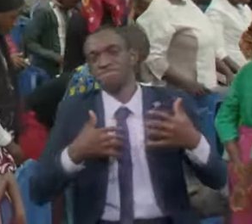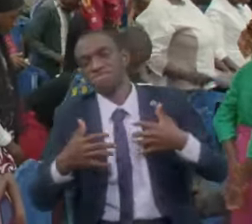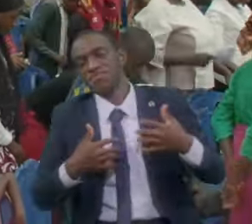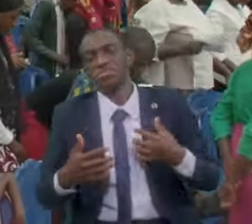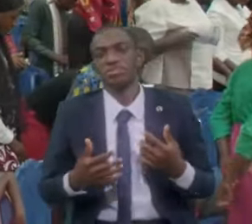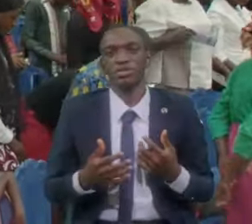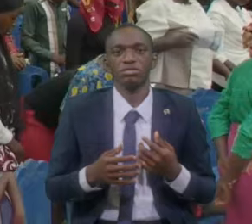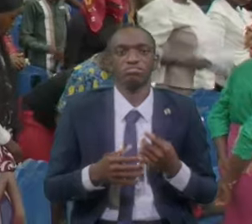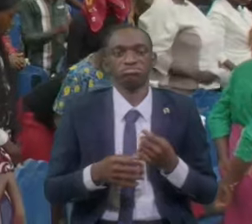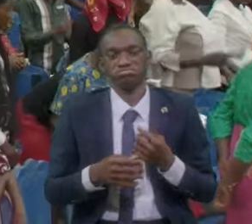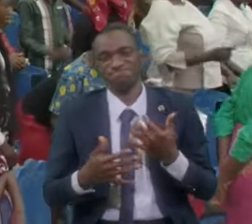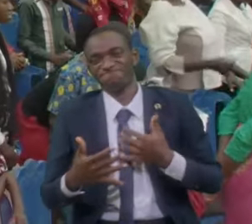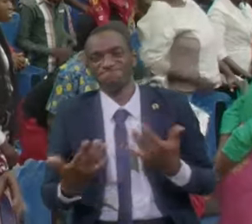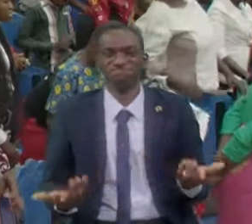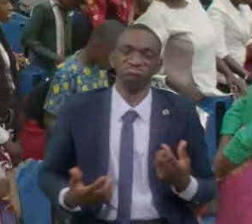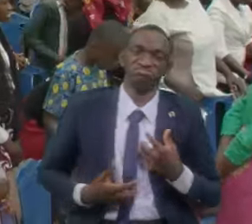Murmuring.